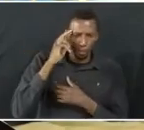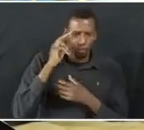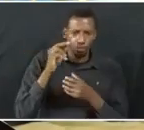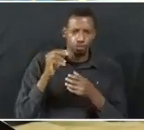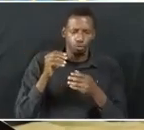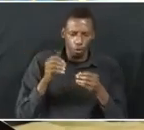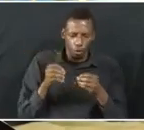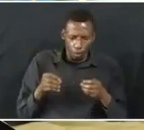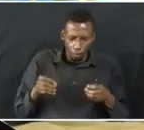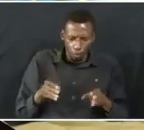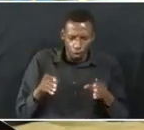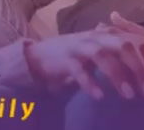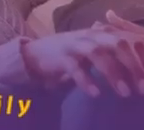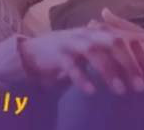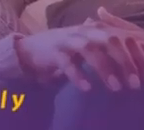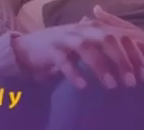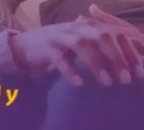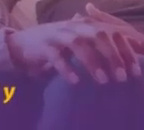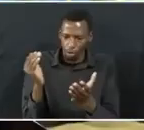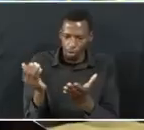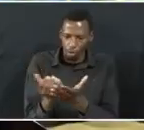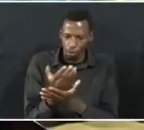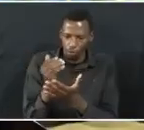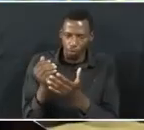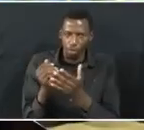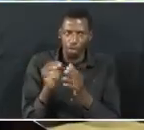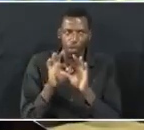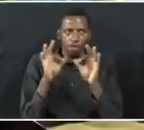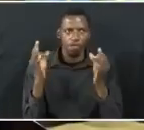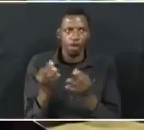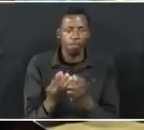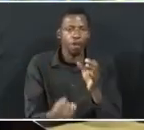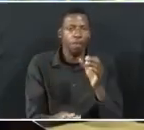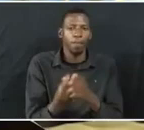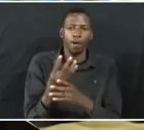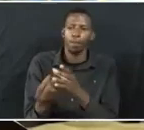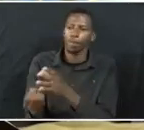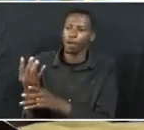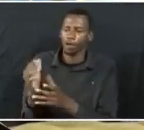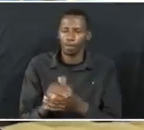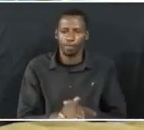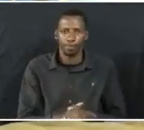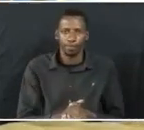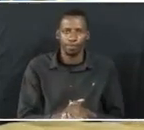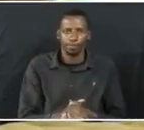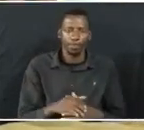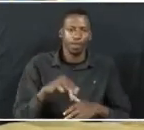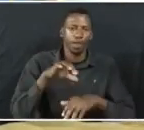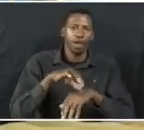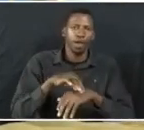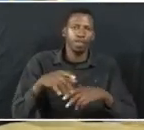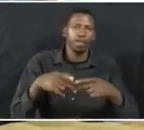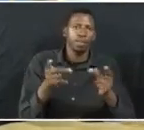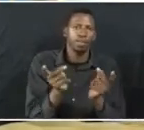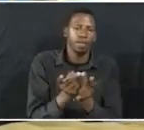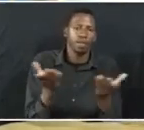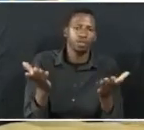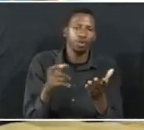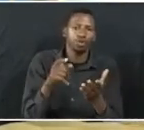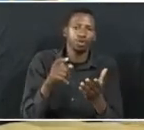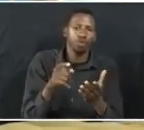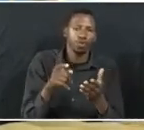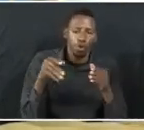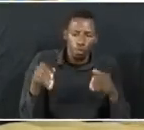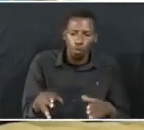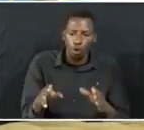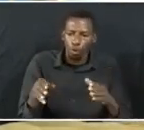heaven with a human family. Earth is not just a place where we multiply for God